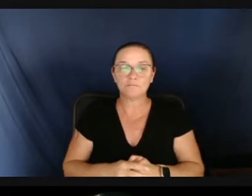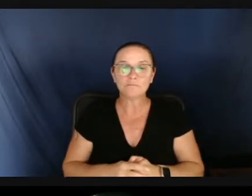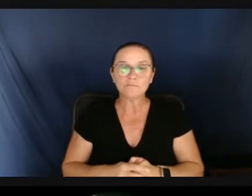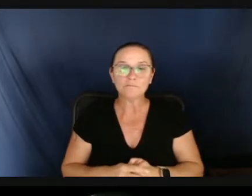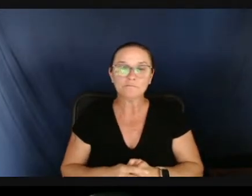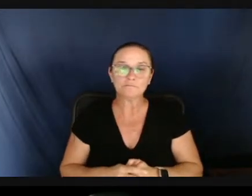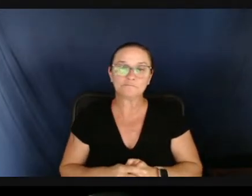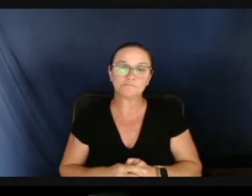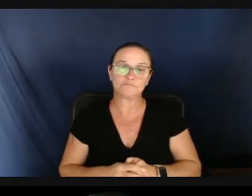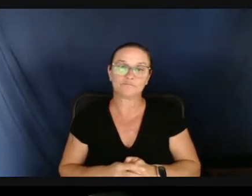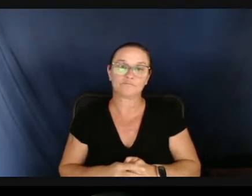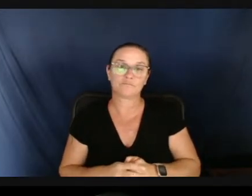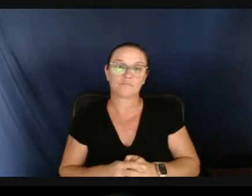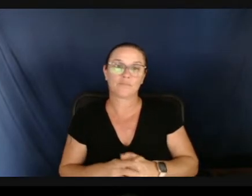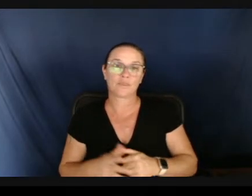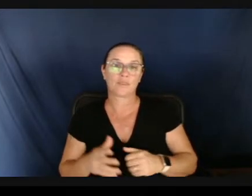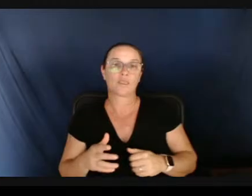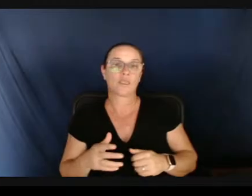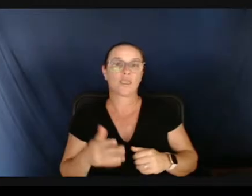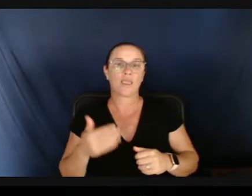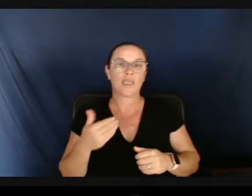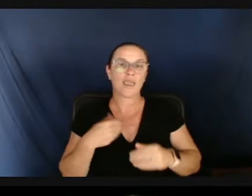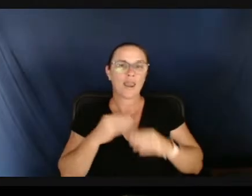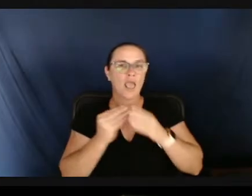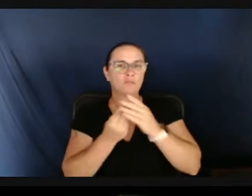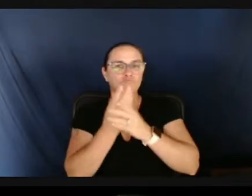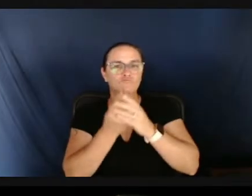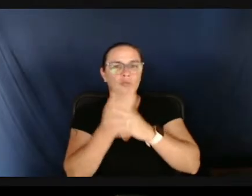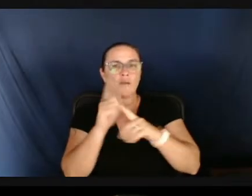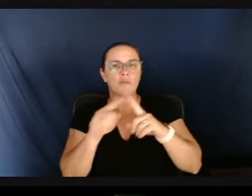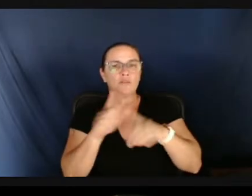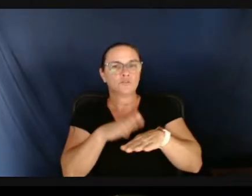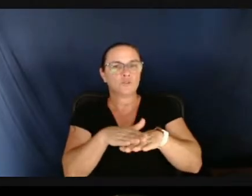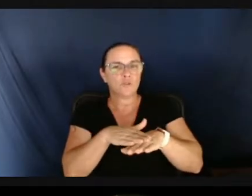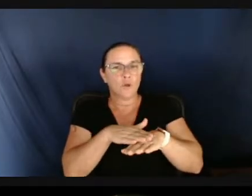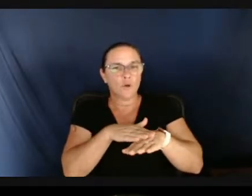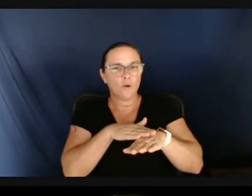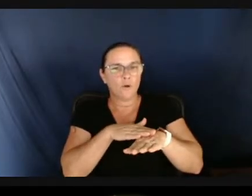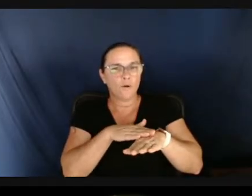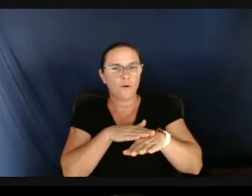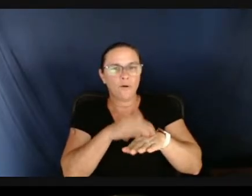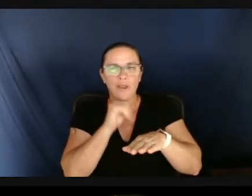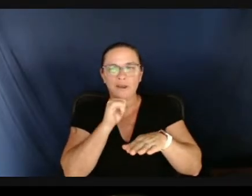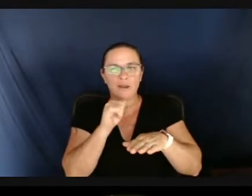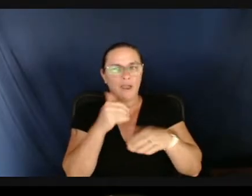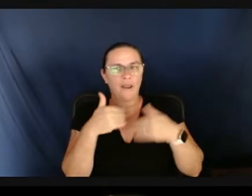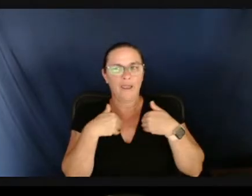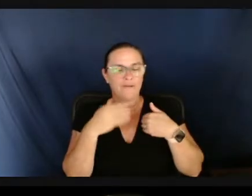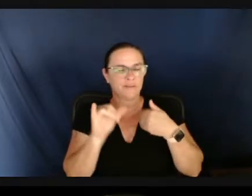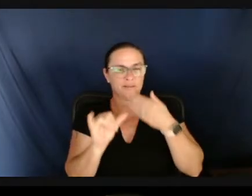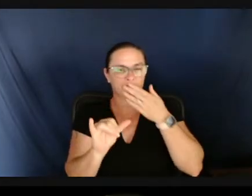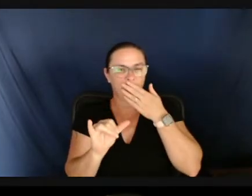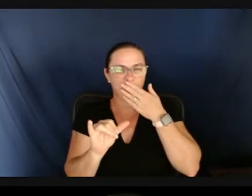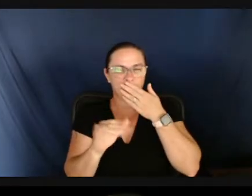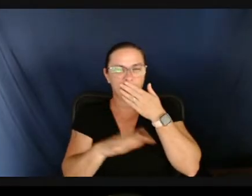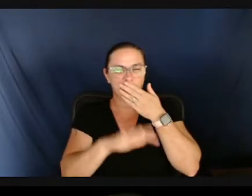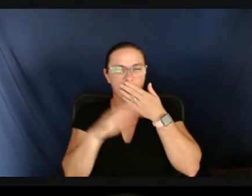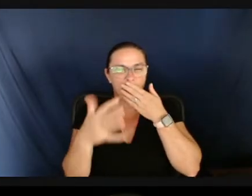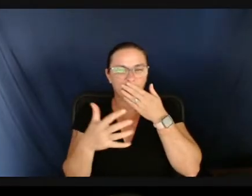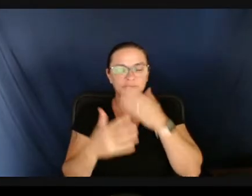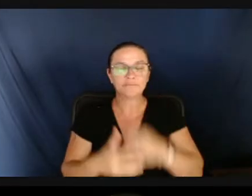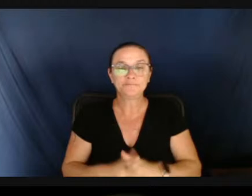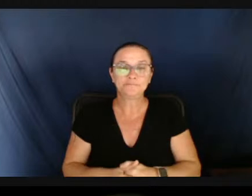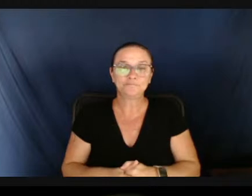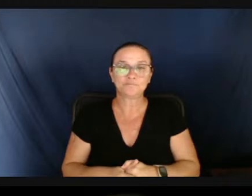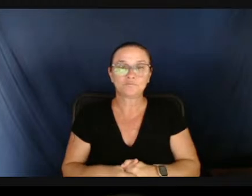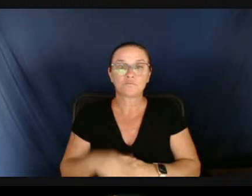out lava at a much slower rate, right? Because it didn't accumulate nearly as much total in longer time.